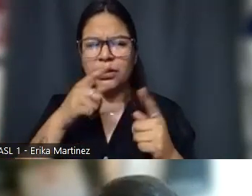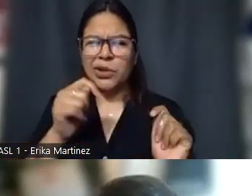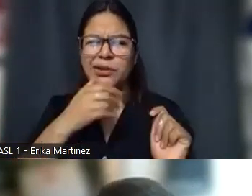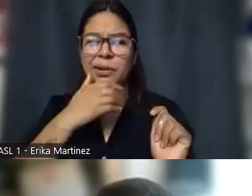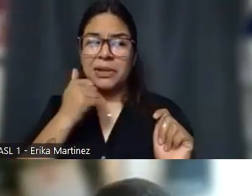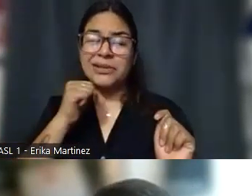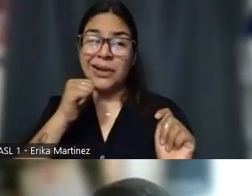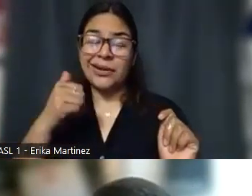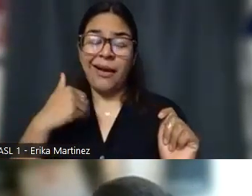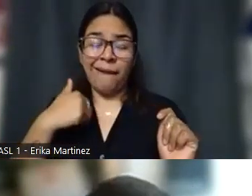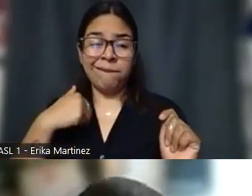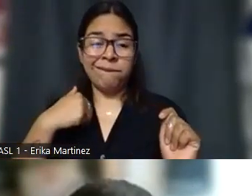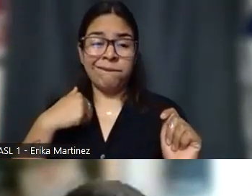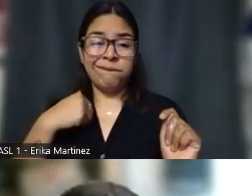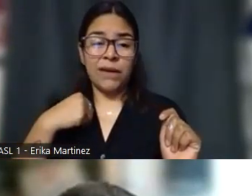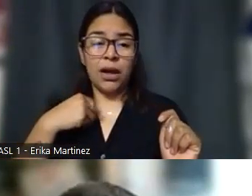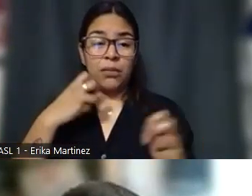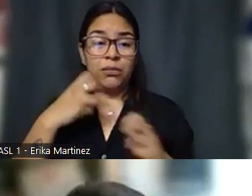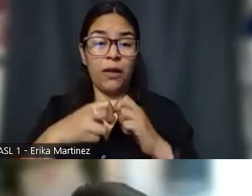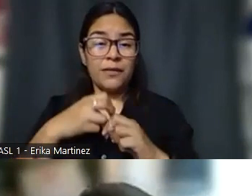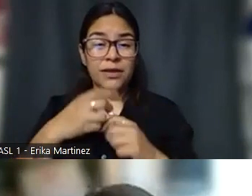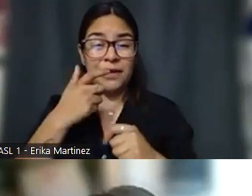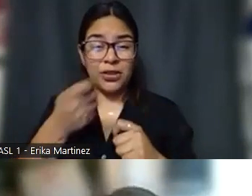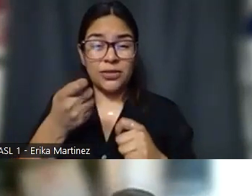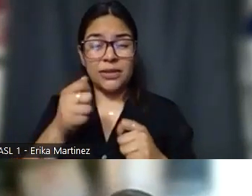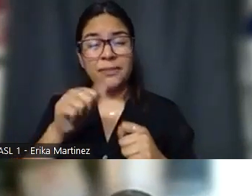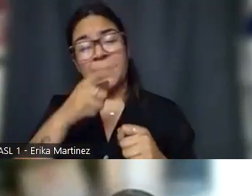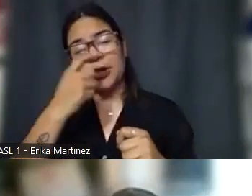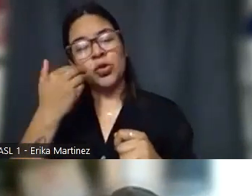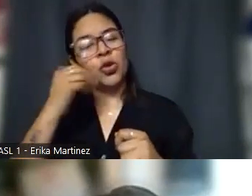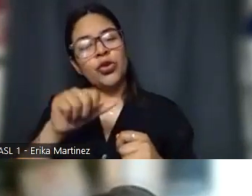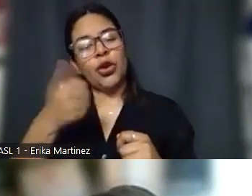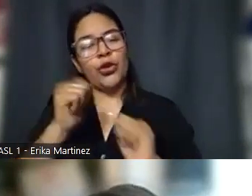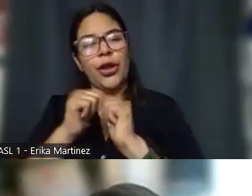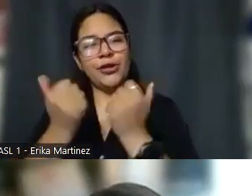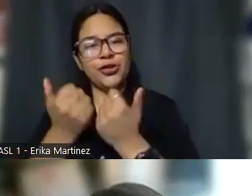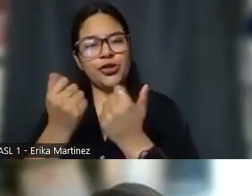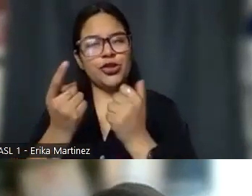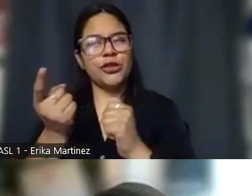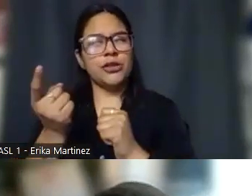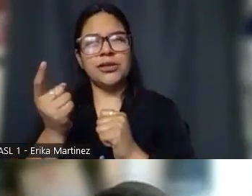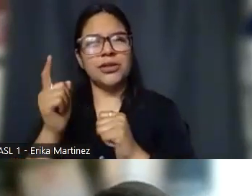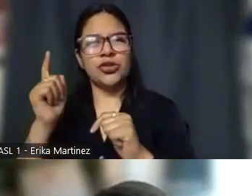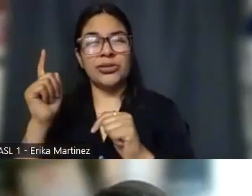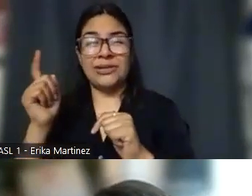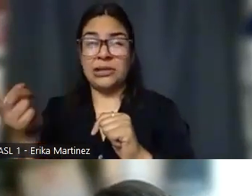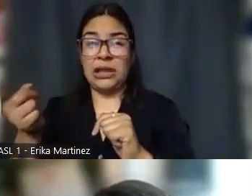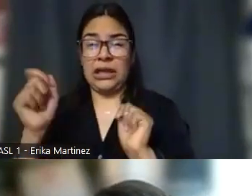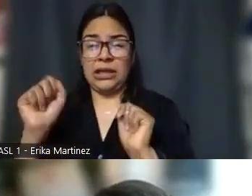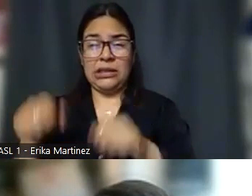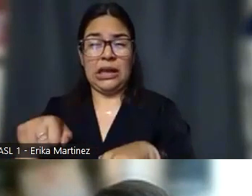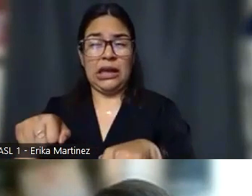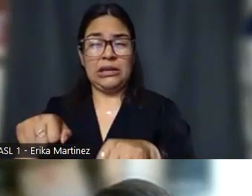just wondering if, for example, ombudsmen or others had situations, couldn't they make referrals, or would that